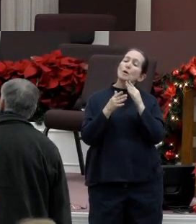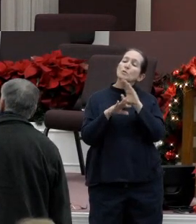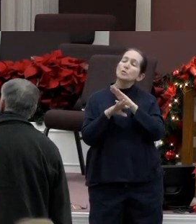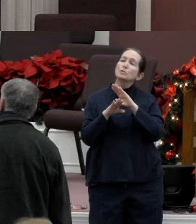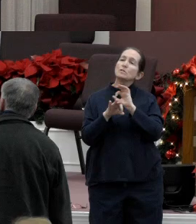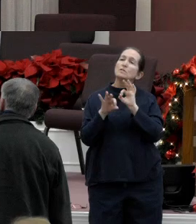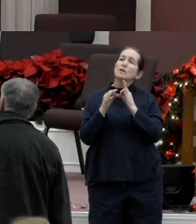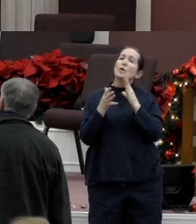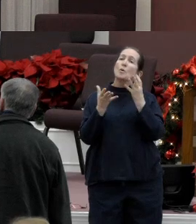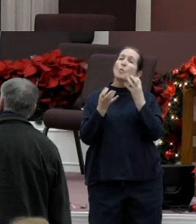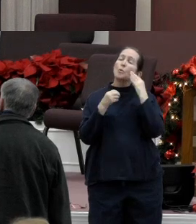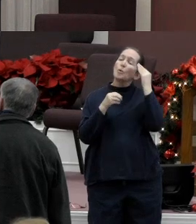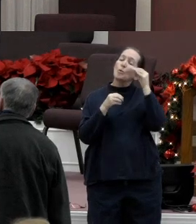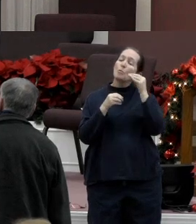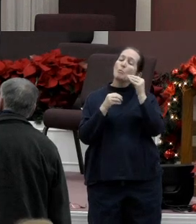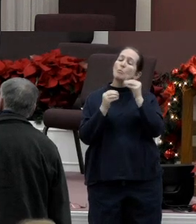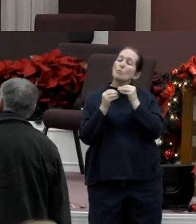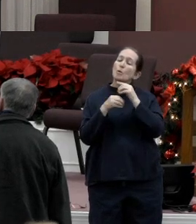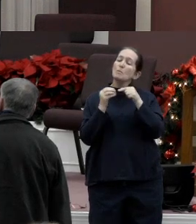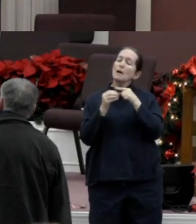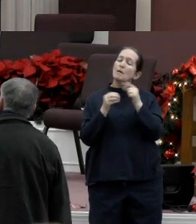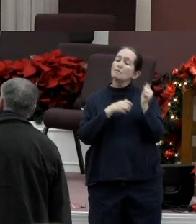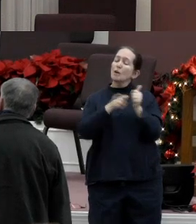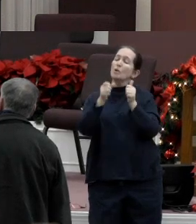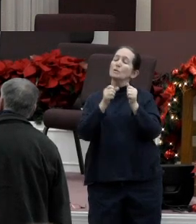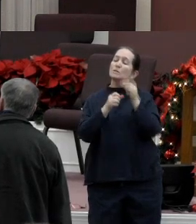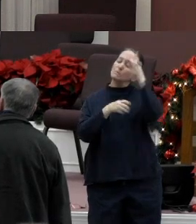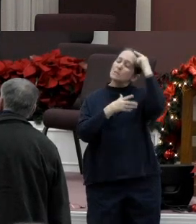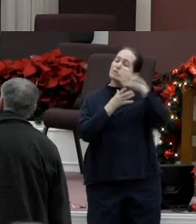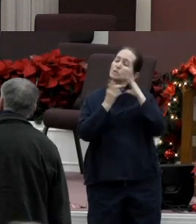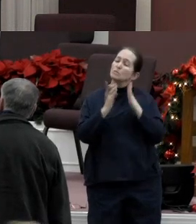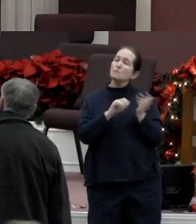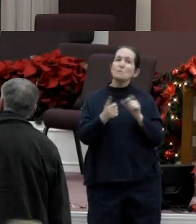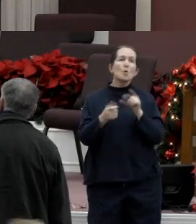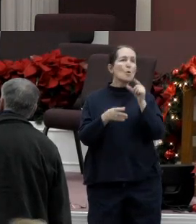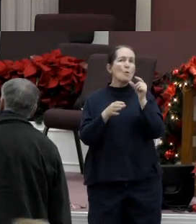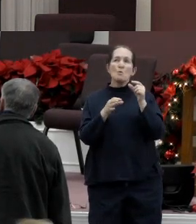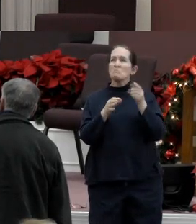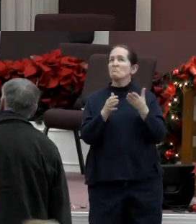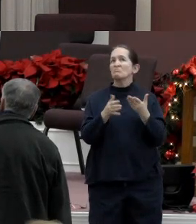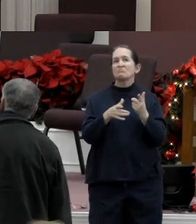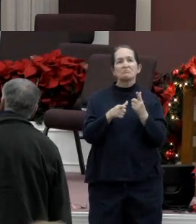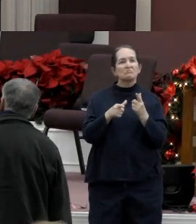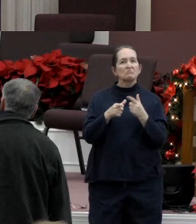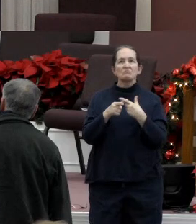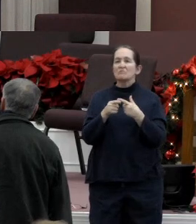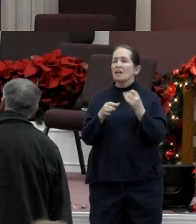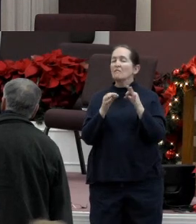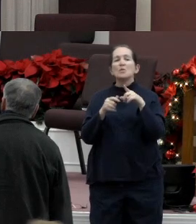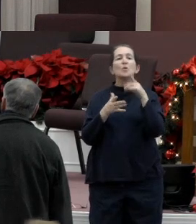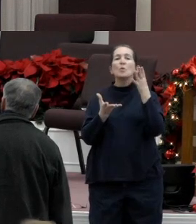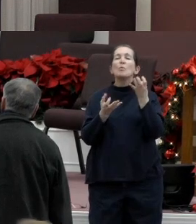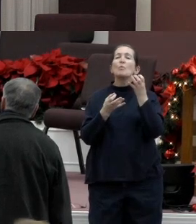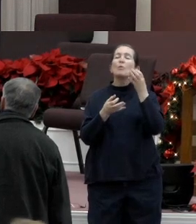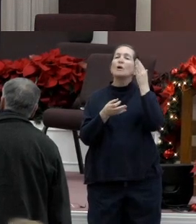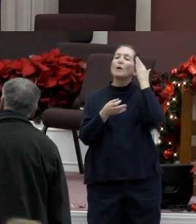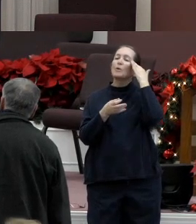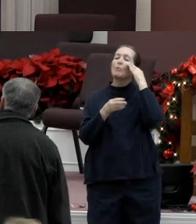about following a believer's baptism, or if you want to know more about what God wants to do with your life,